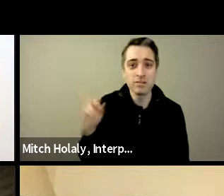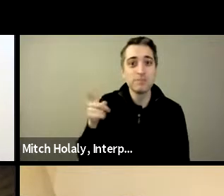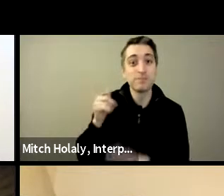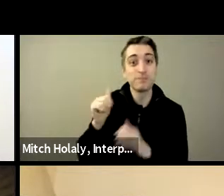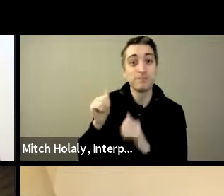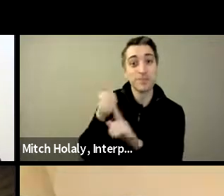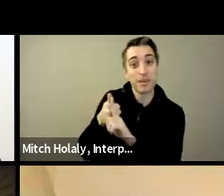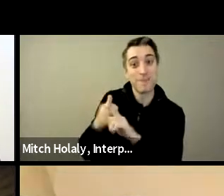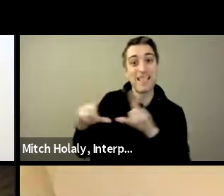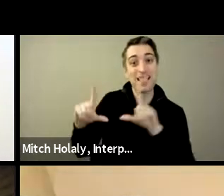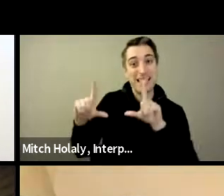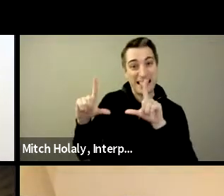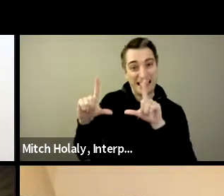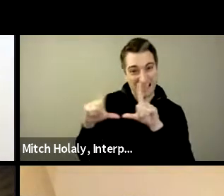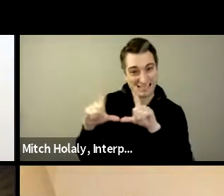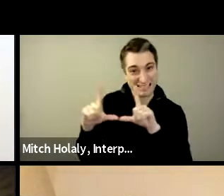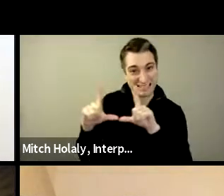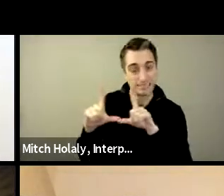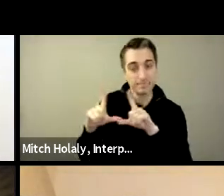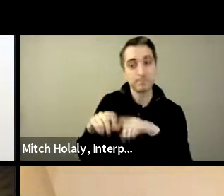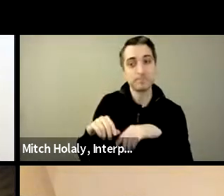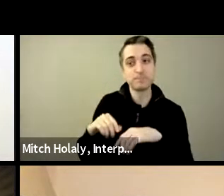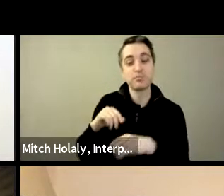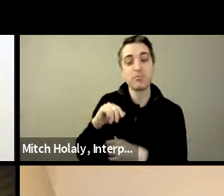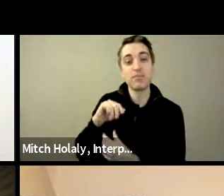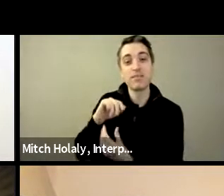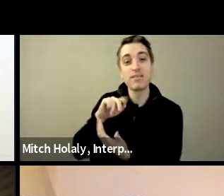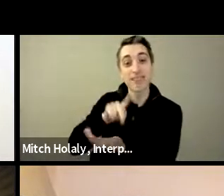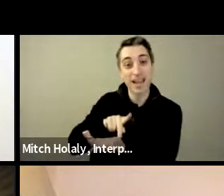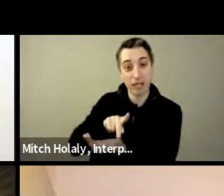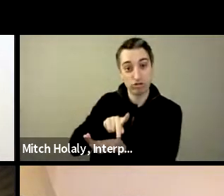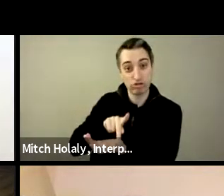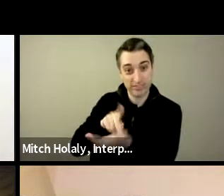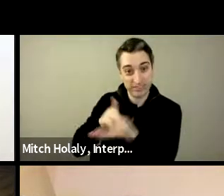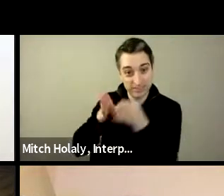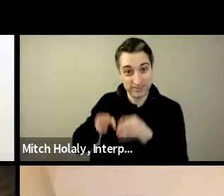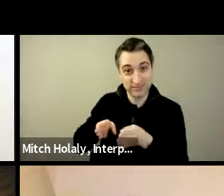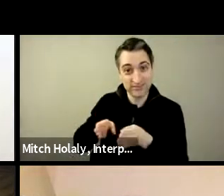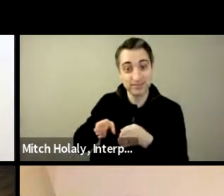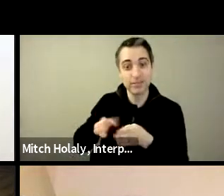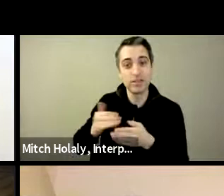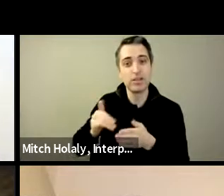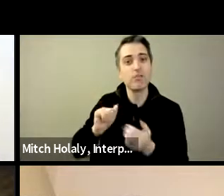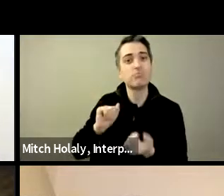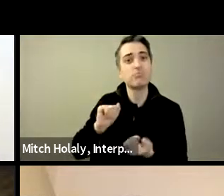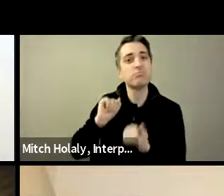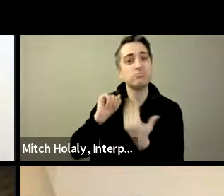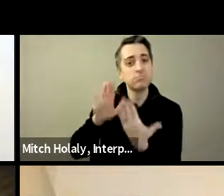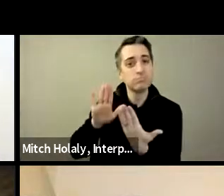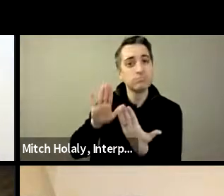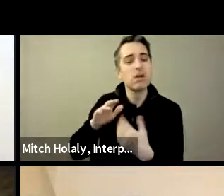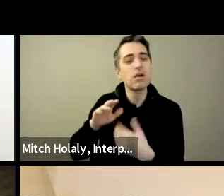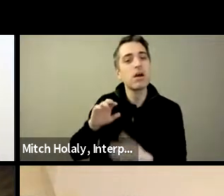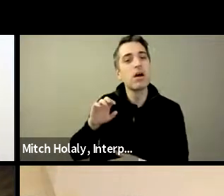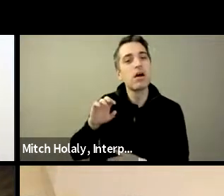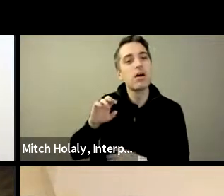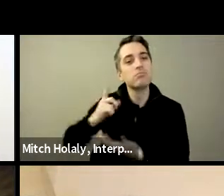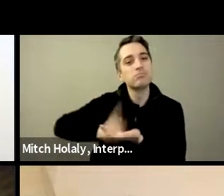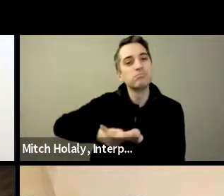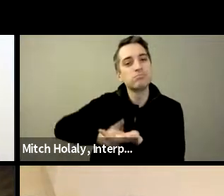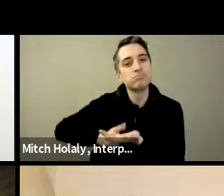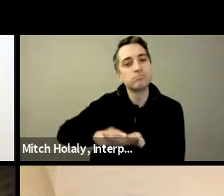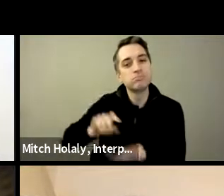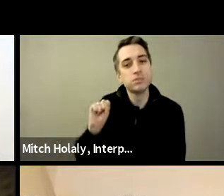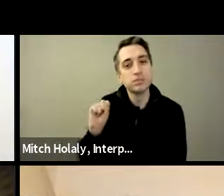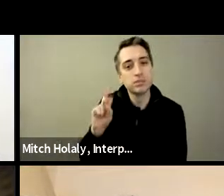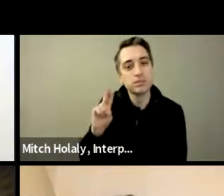licensed psychiatrist. And she had addressed the topic of substance abuse and mental health